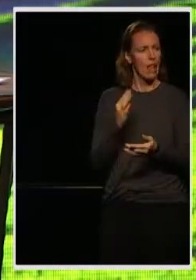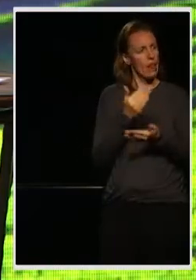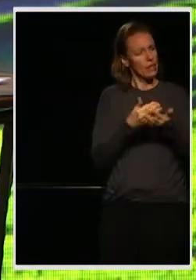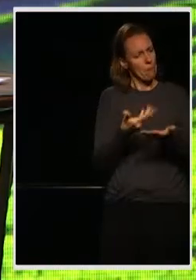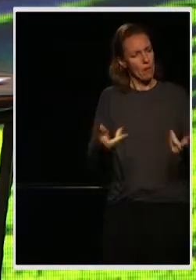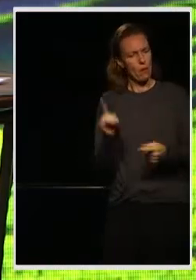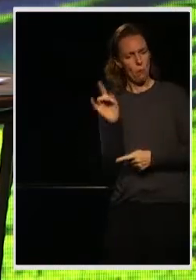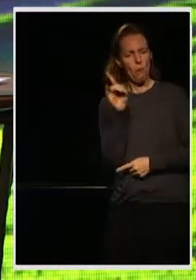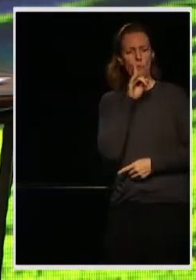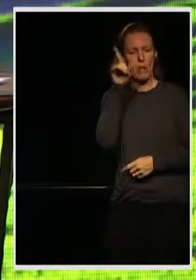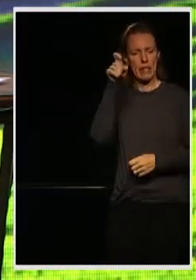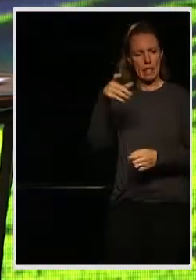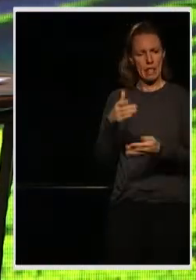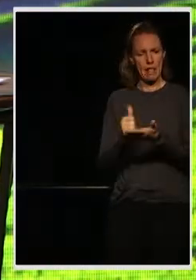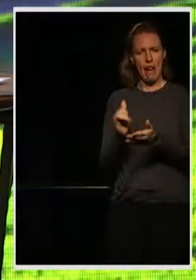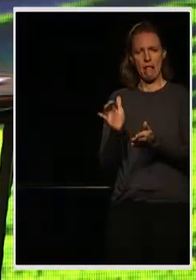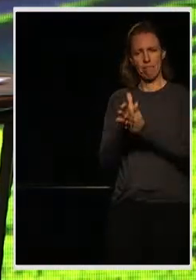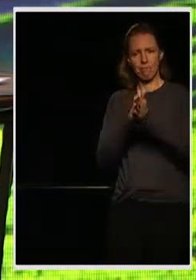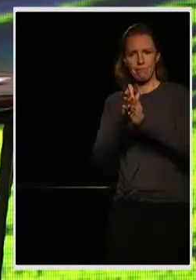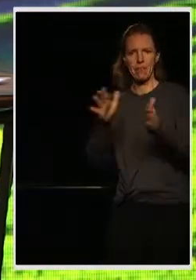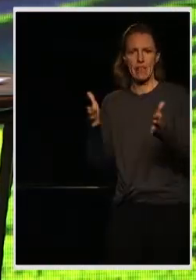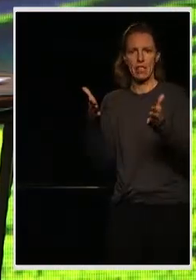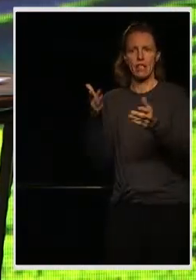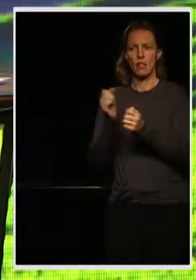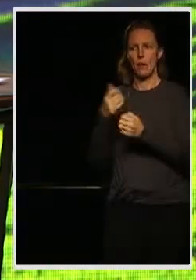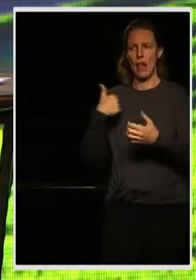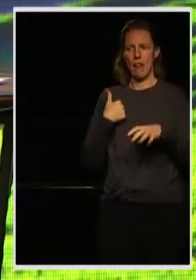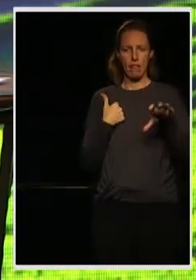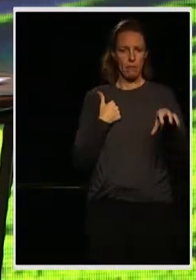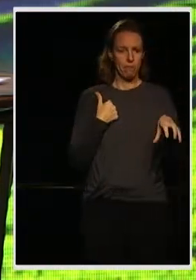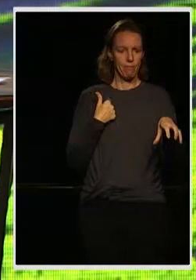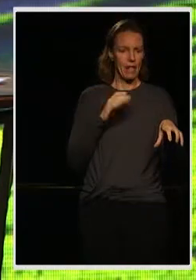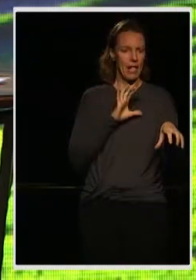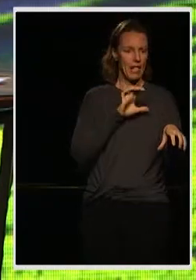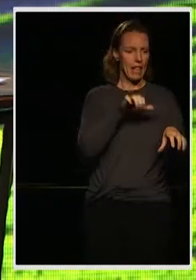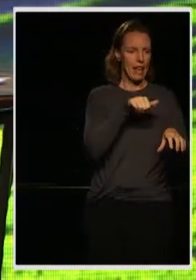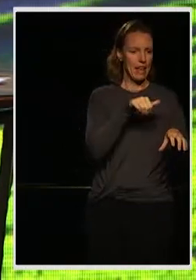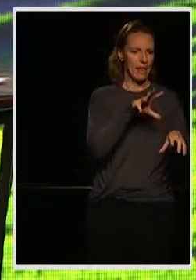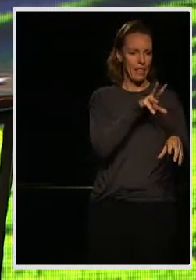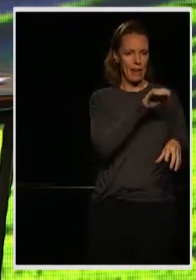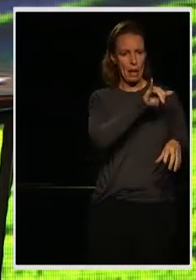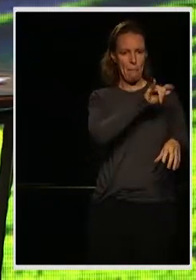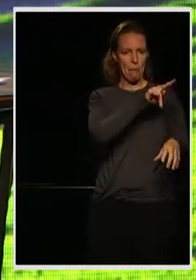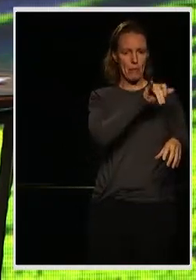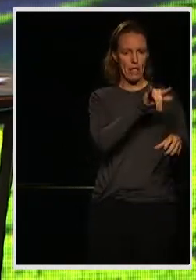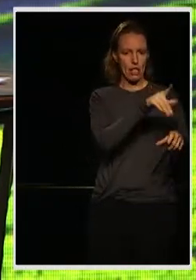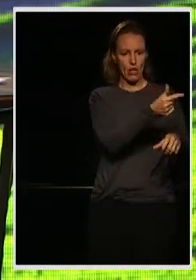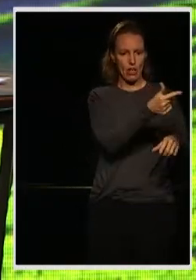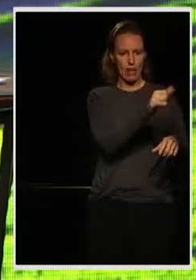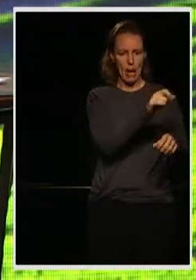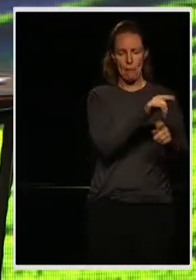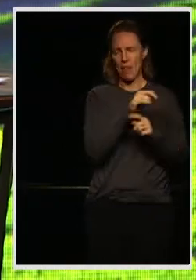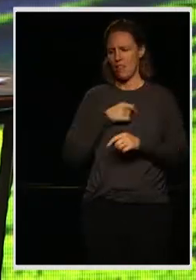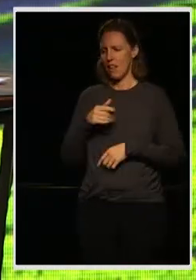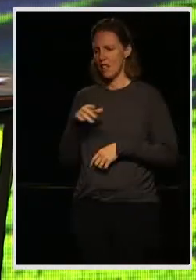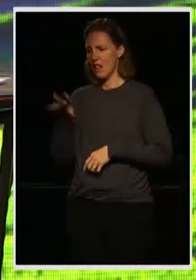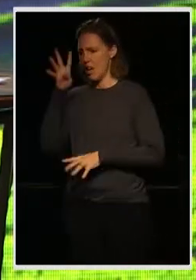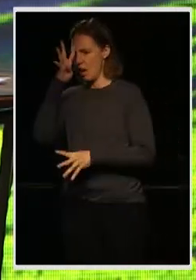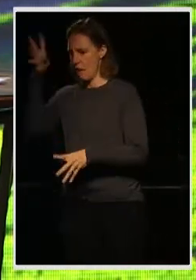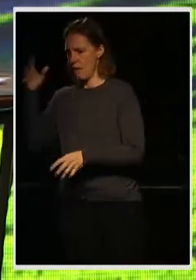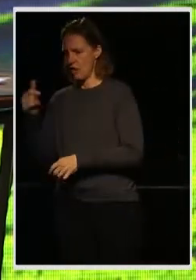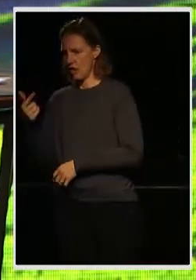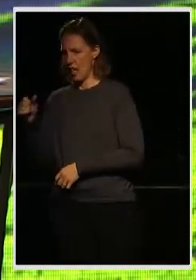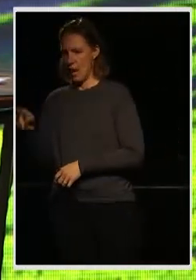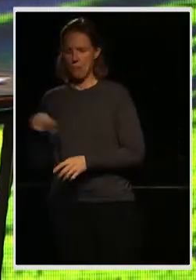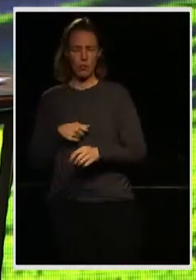we really need that innovation. So we have these two buckets that we call it the implementation gap and the innovation gap. And the implementation gap is